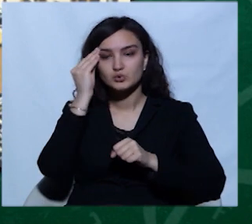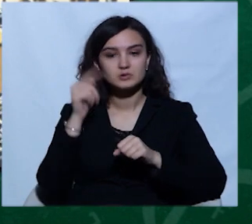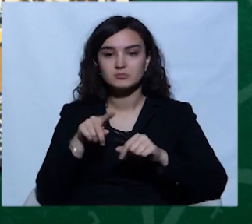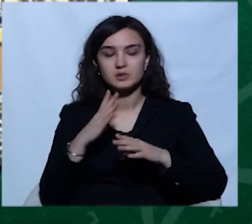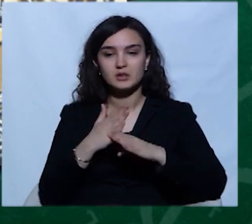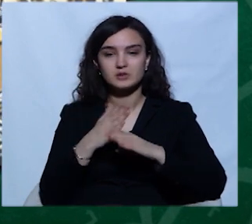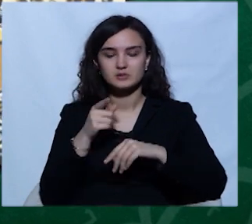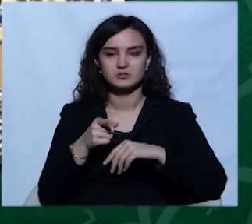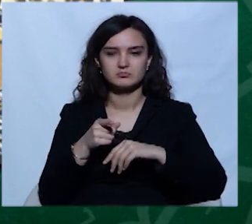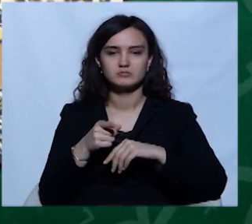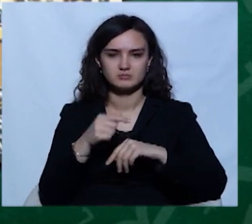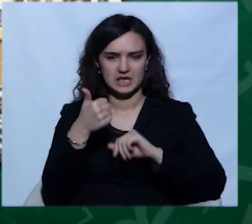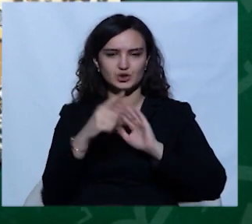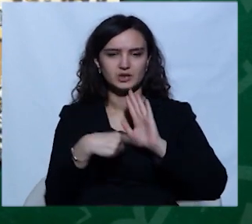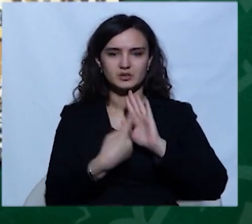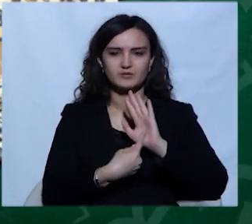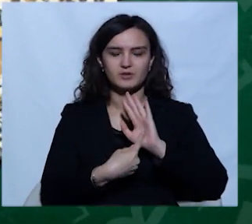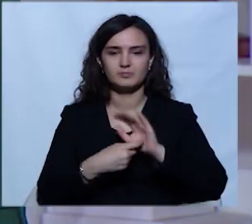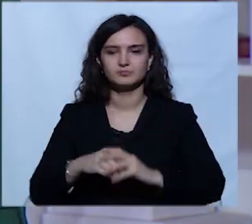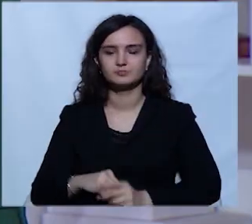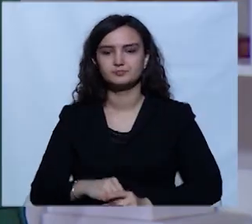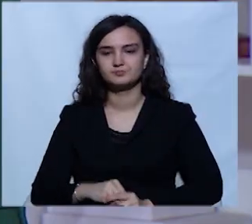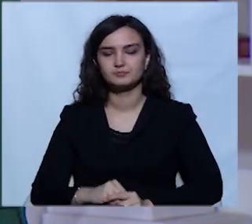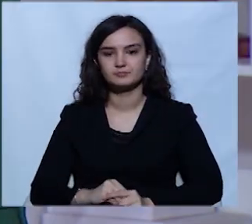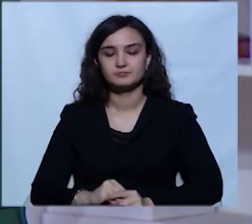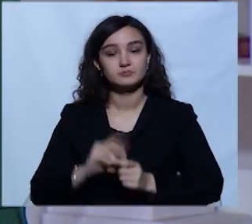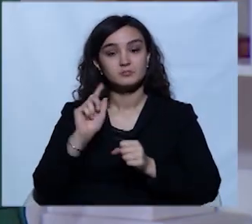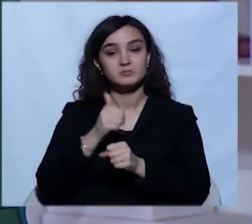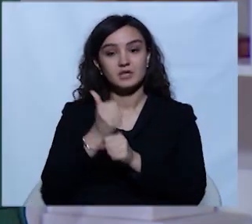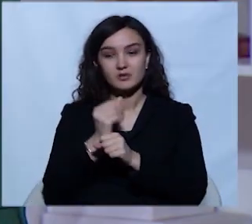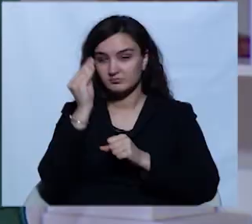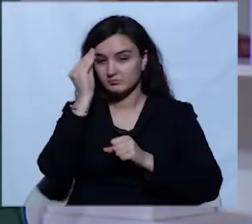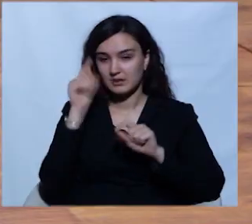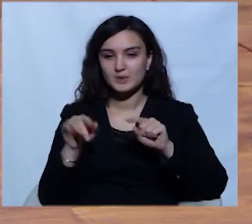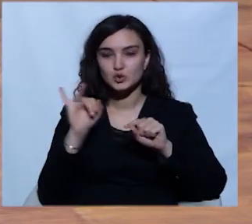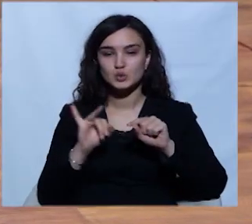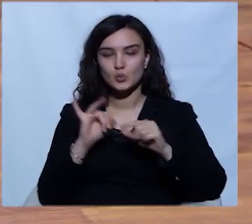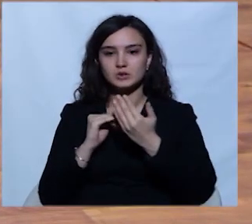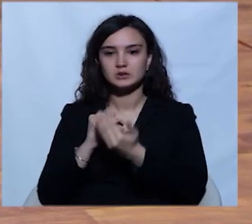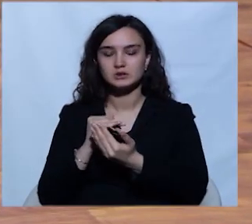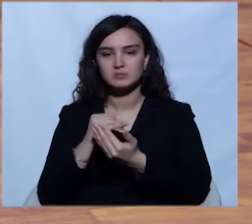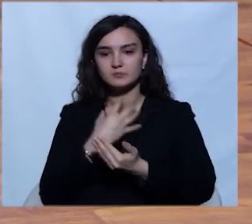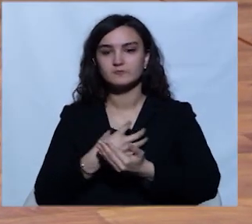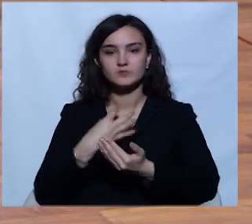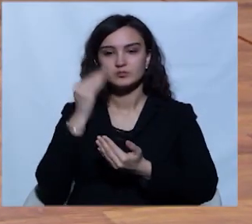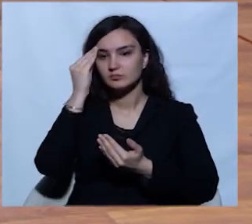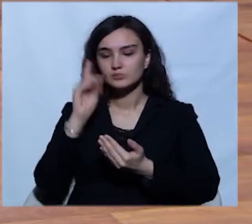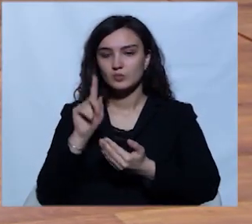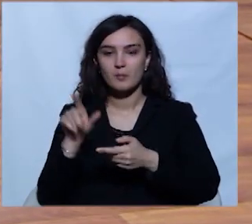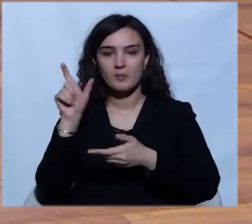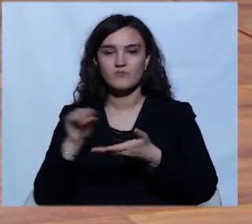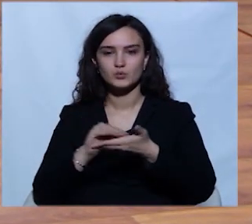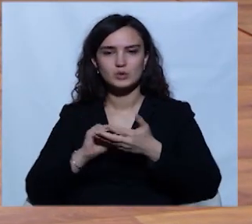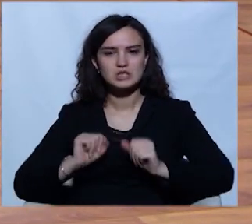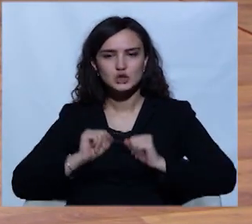all about? Oh, good question. So the main theme of a story is what the author is